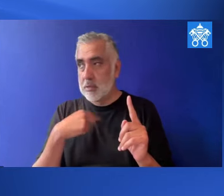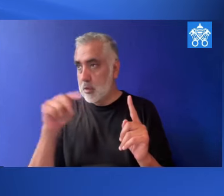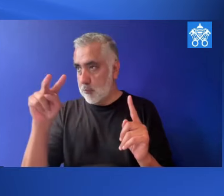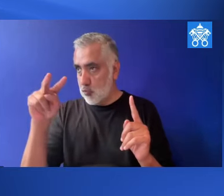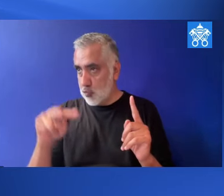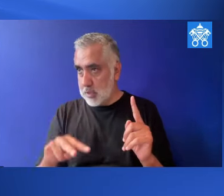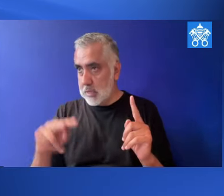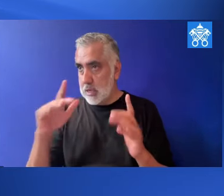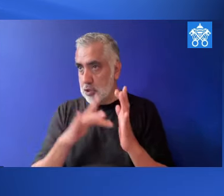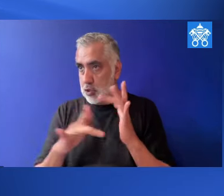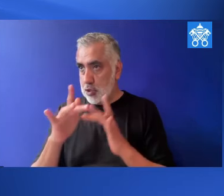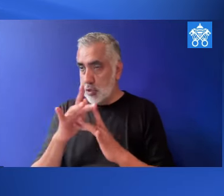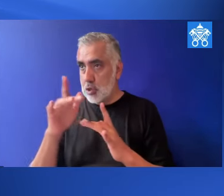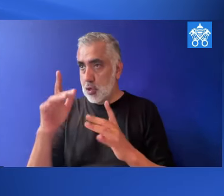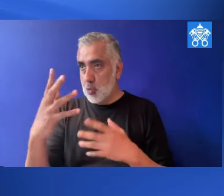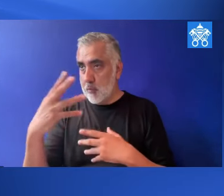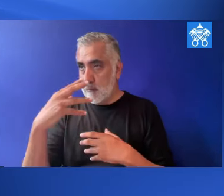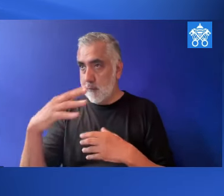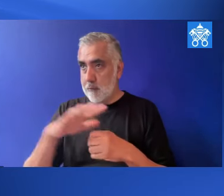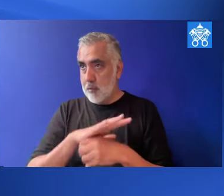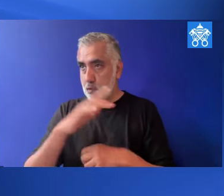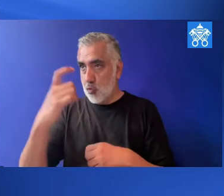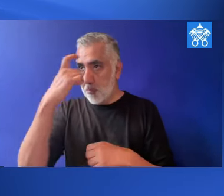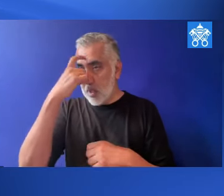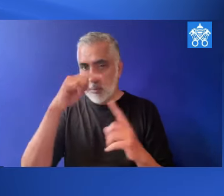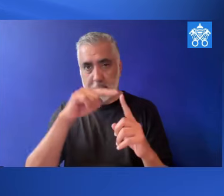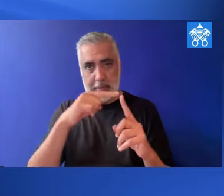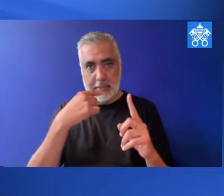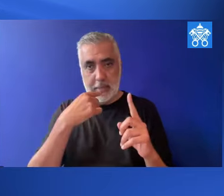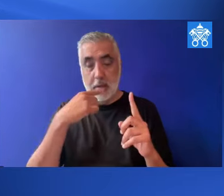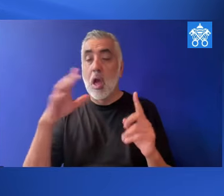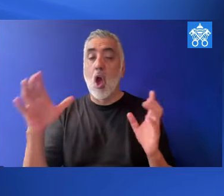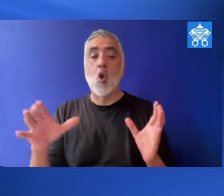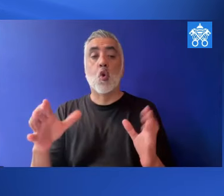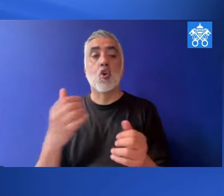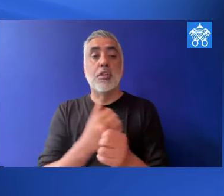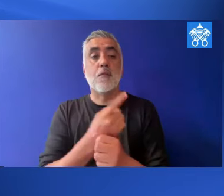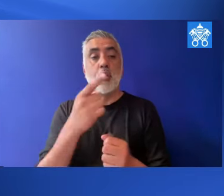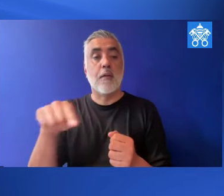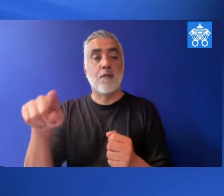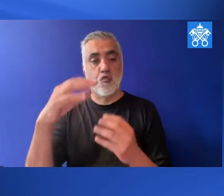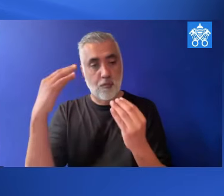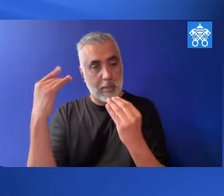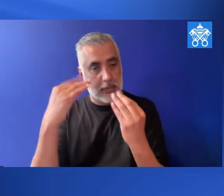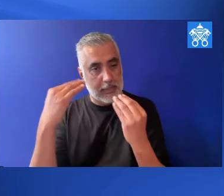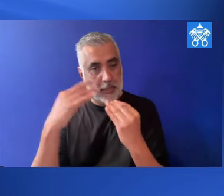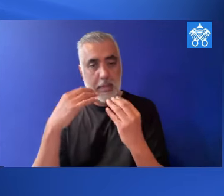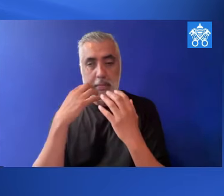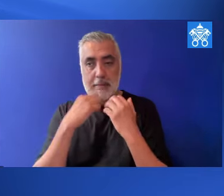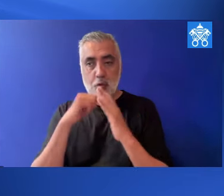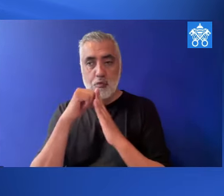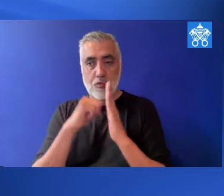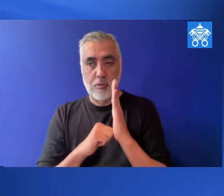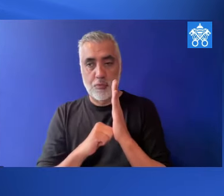Jesus, he will fill your mind. I encourage each of you, therefore, to meditate on Sacred Scripture.